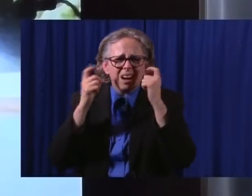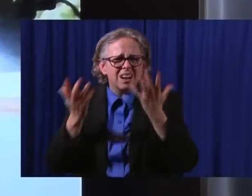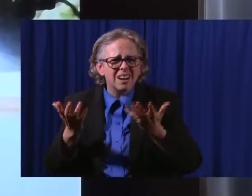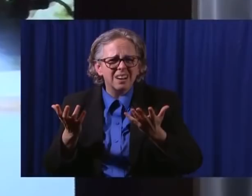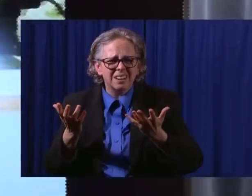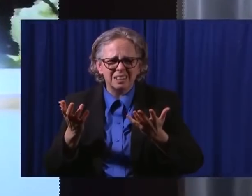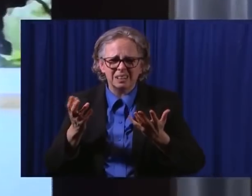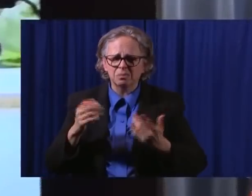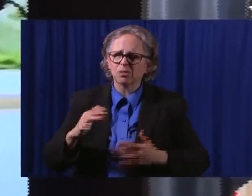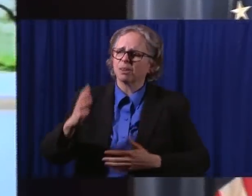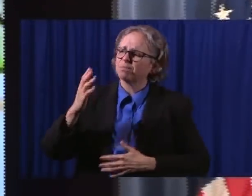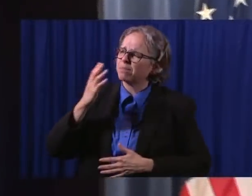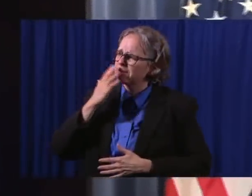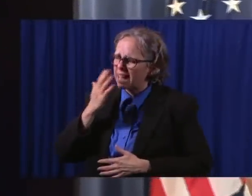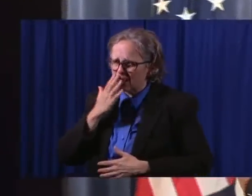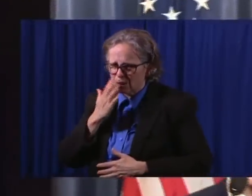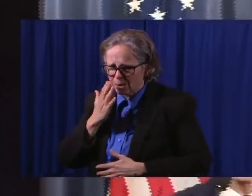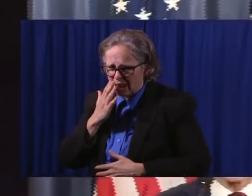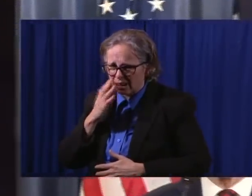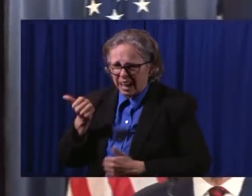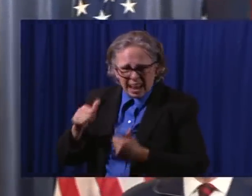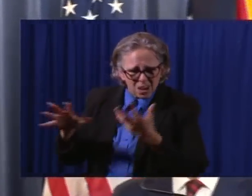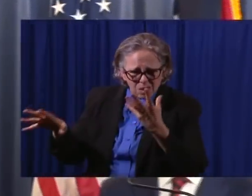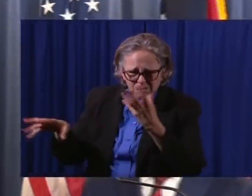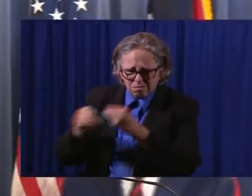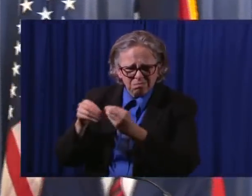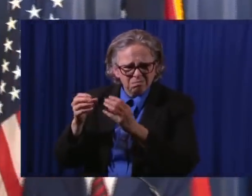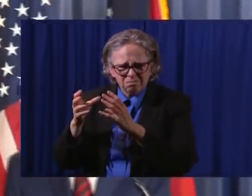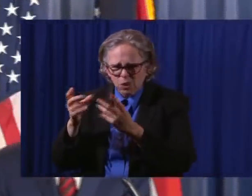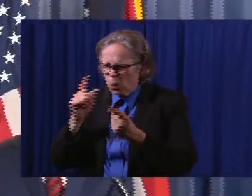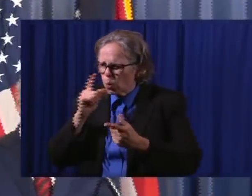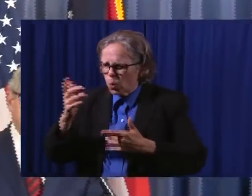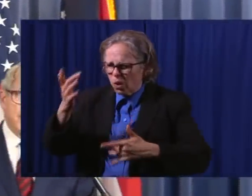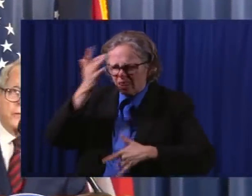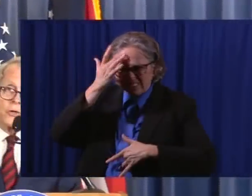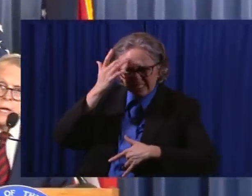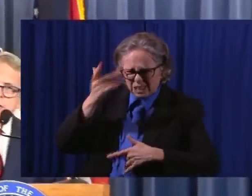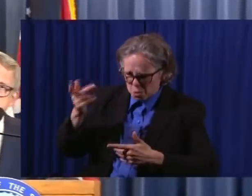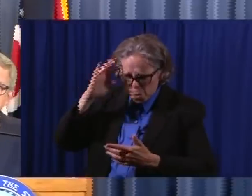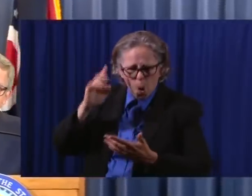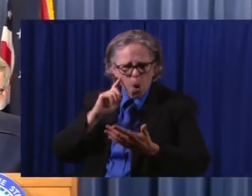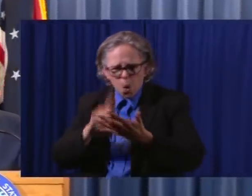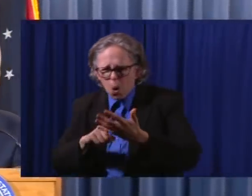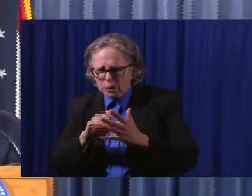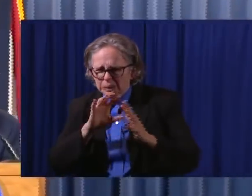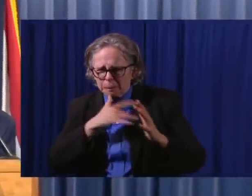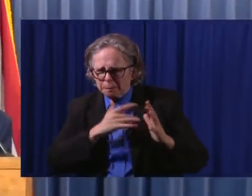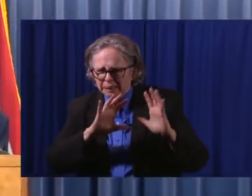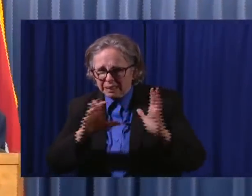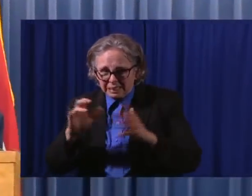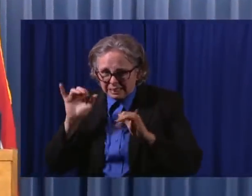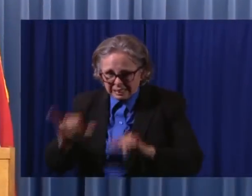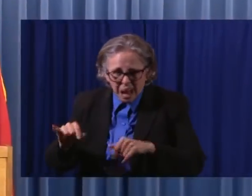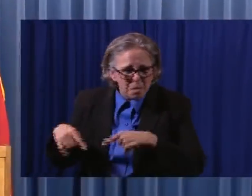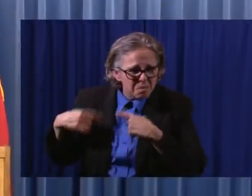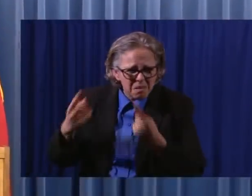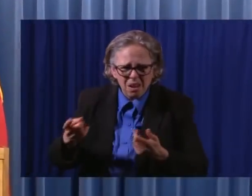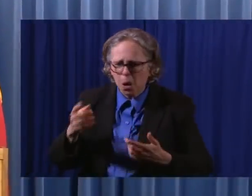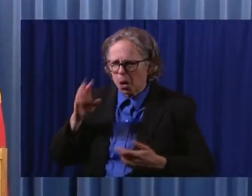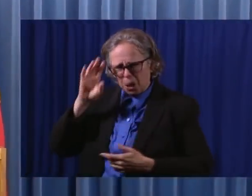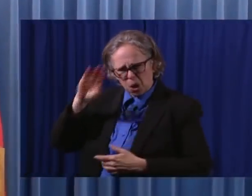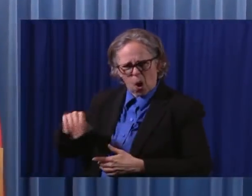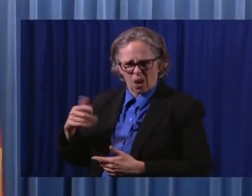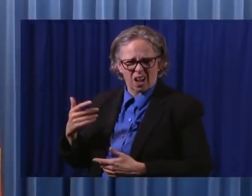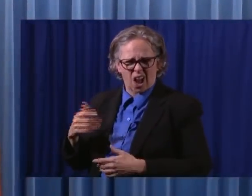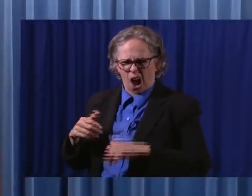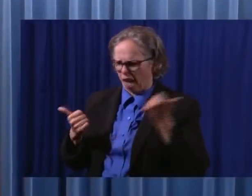else in the data about who is getting sick? If there's any change? I know we've seen in some other